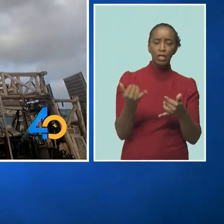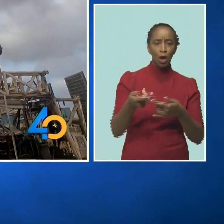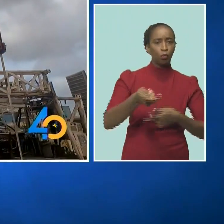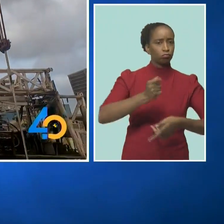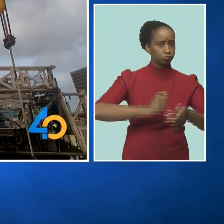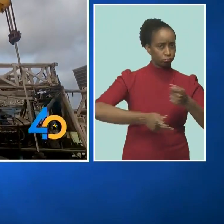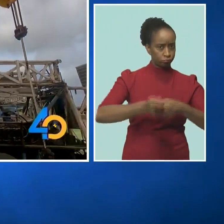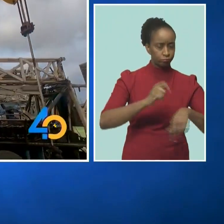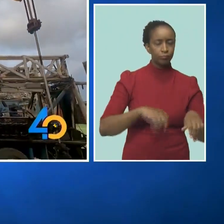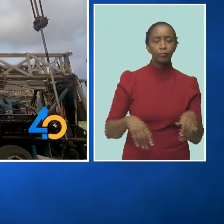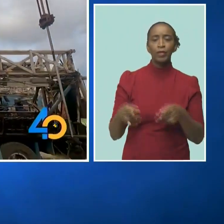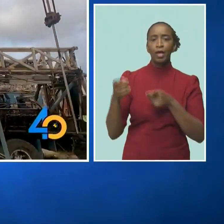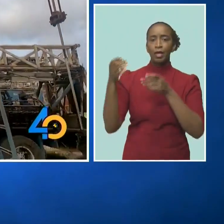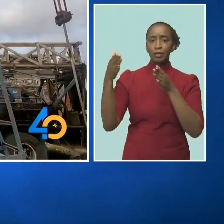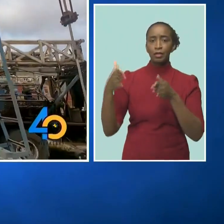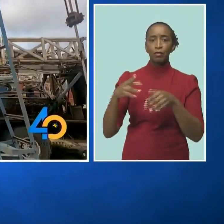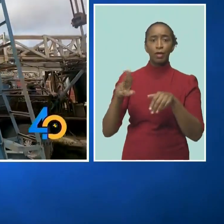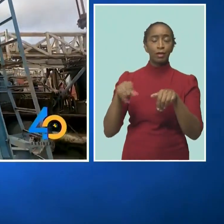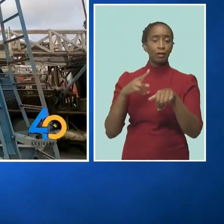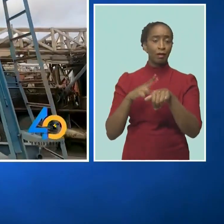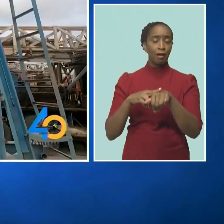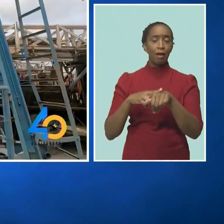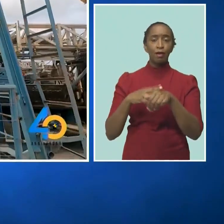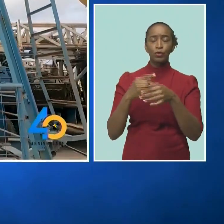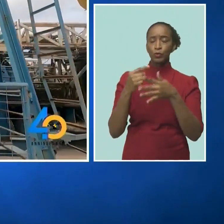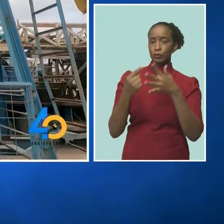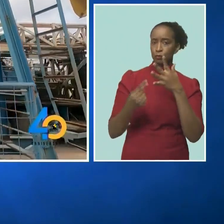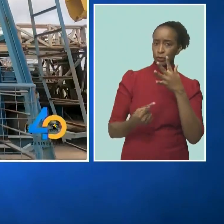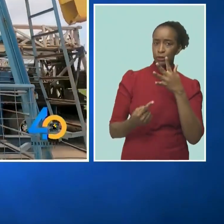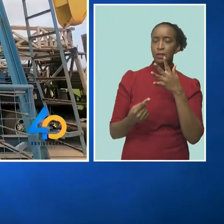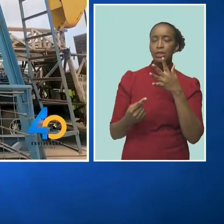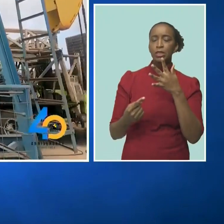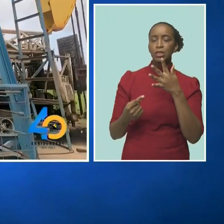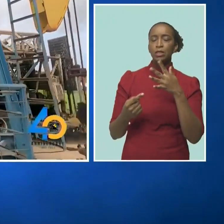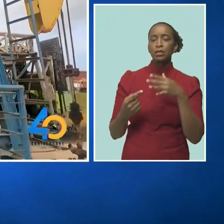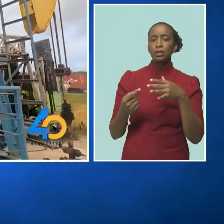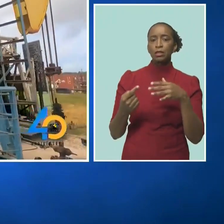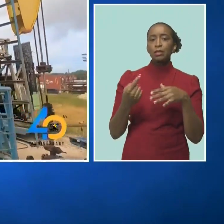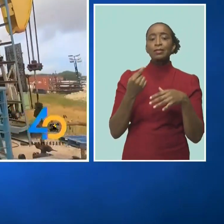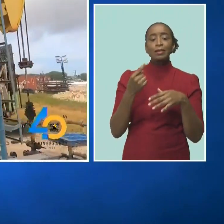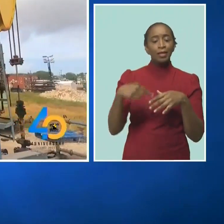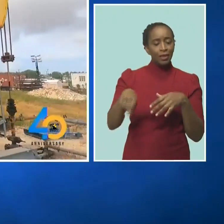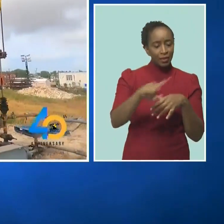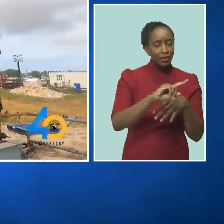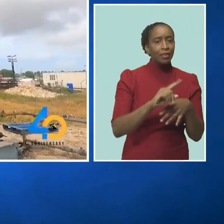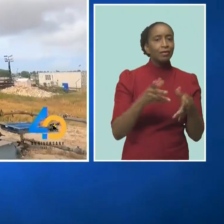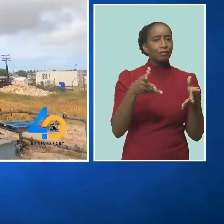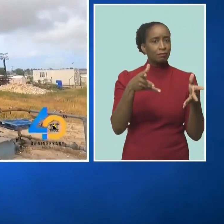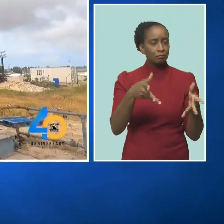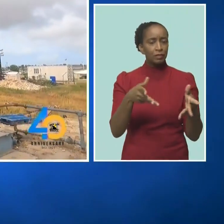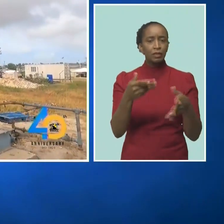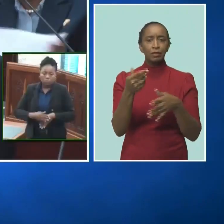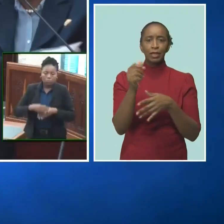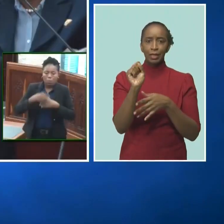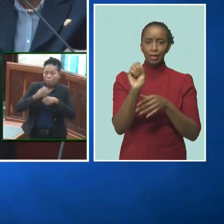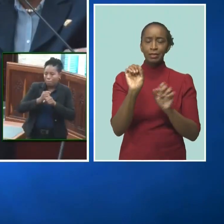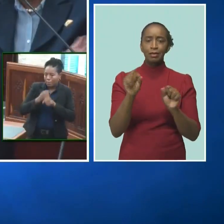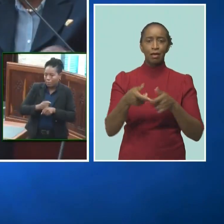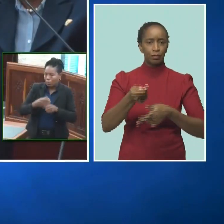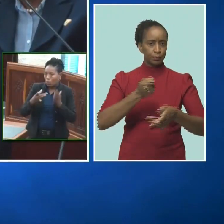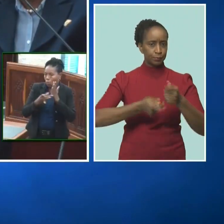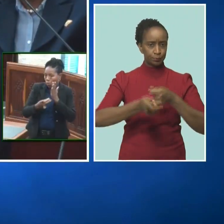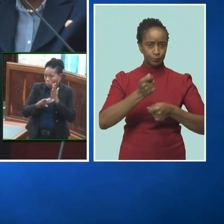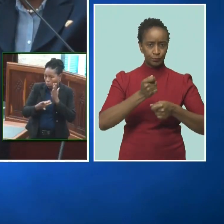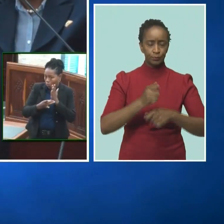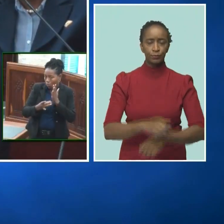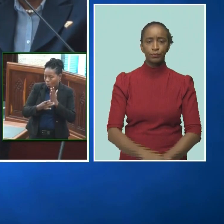Natural Resources in the Ministry of Energy, Jamar White, says several still contain gas resources that can be tapped. There is now the